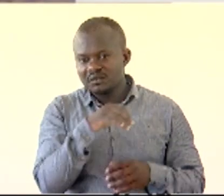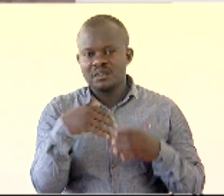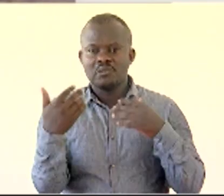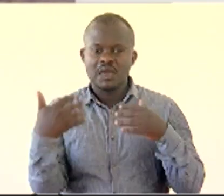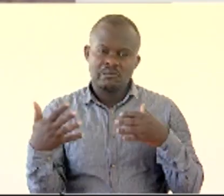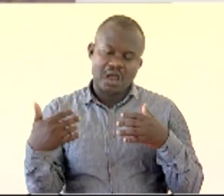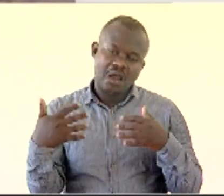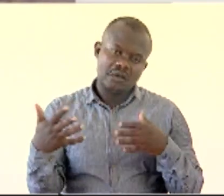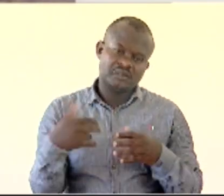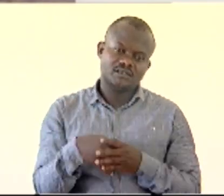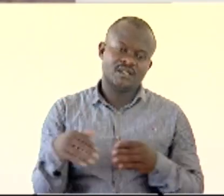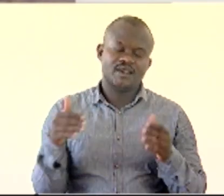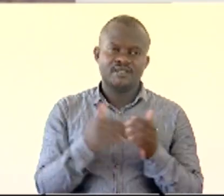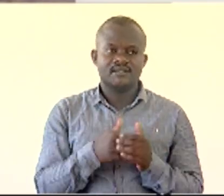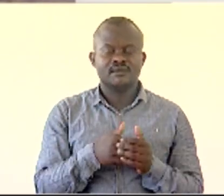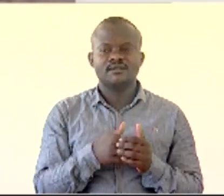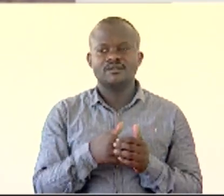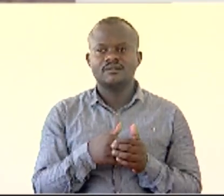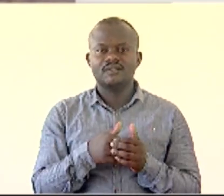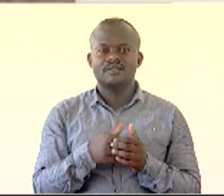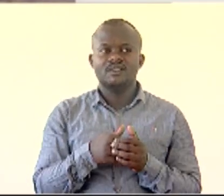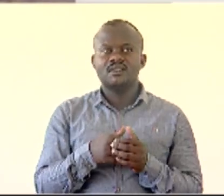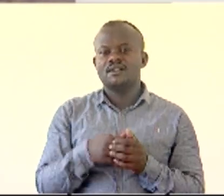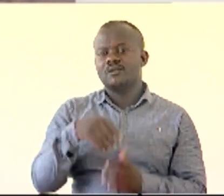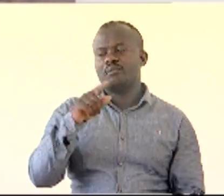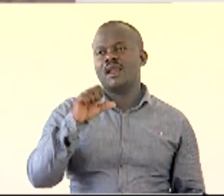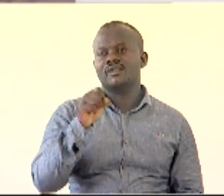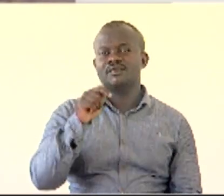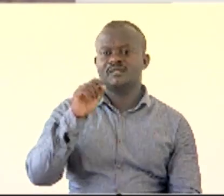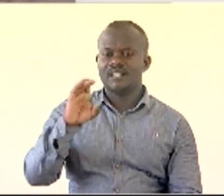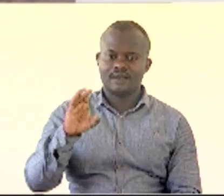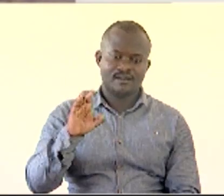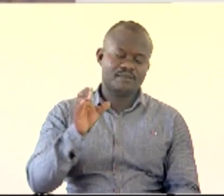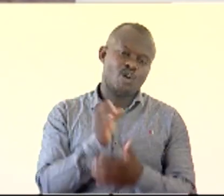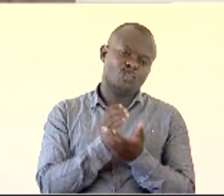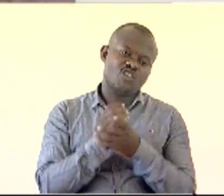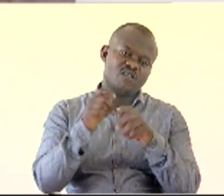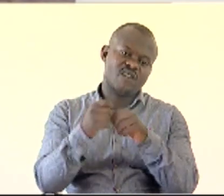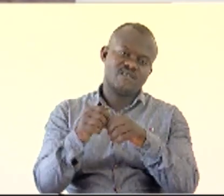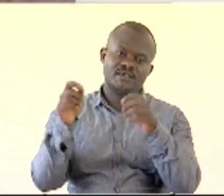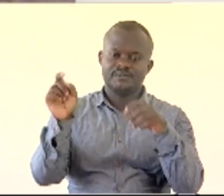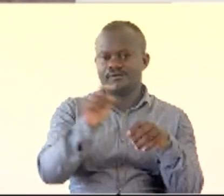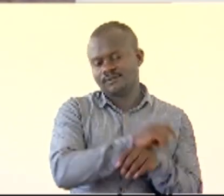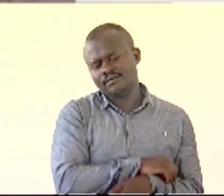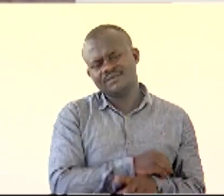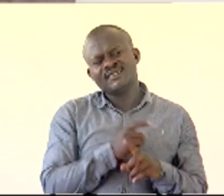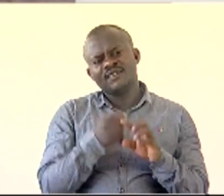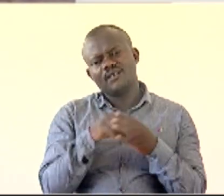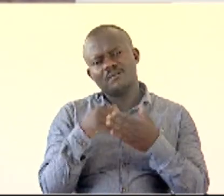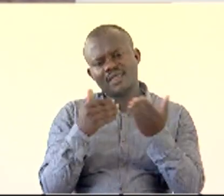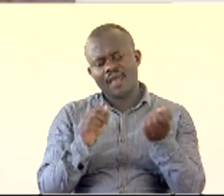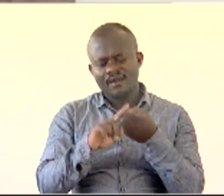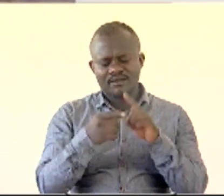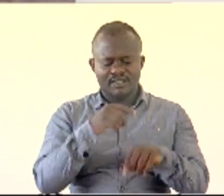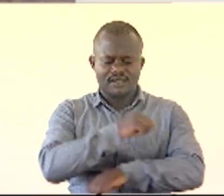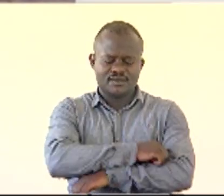paper bags, and plastic bottles. From there, dear students,